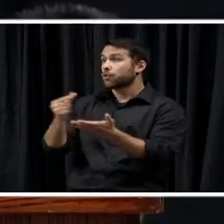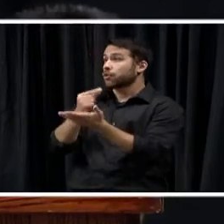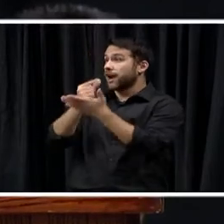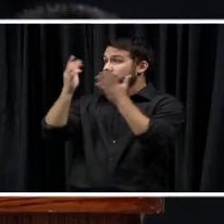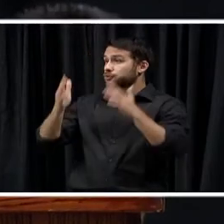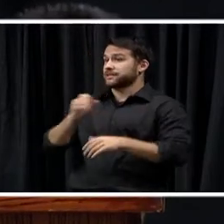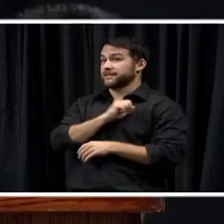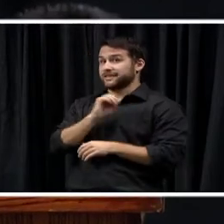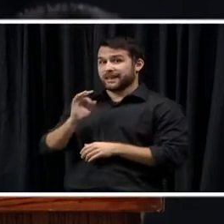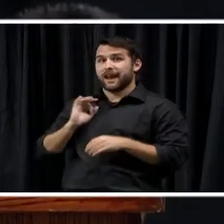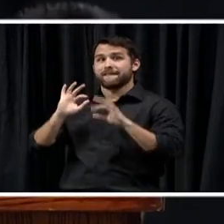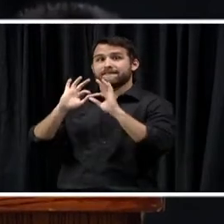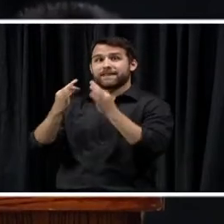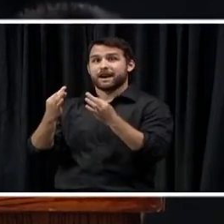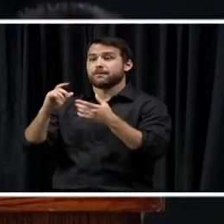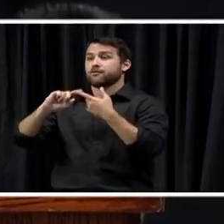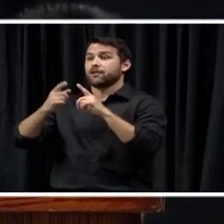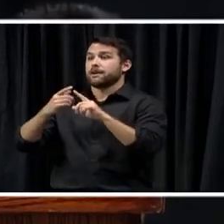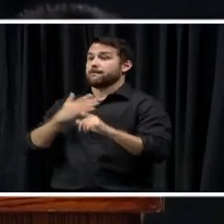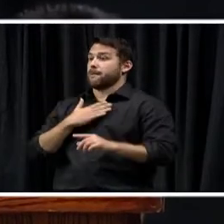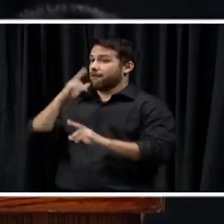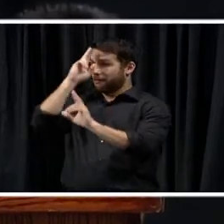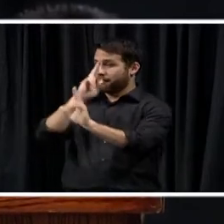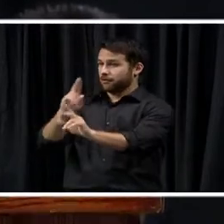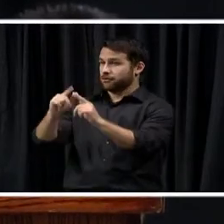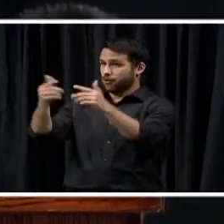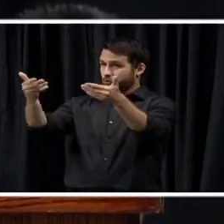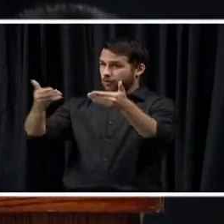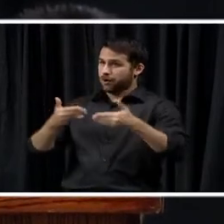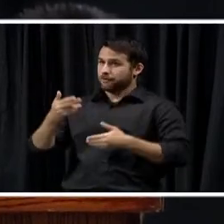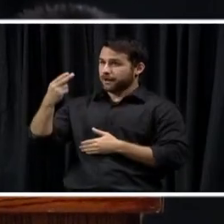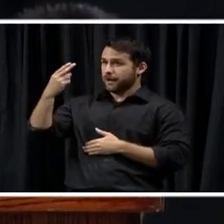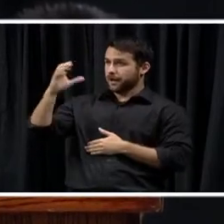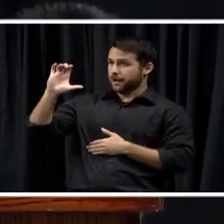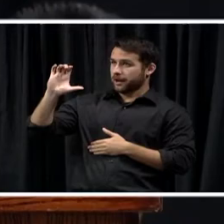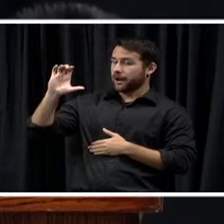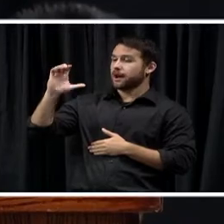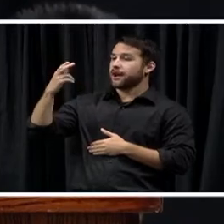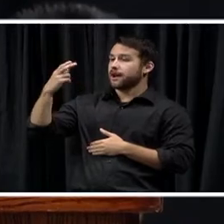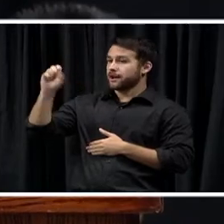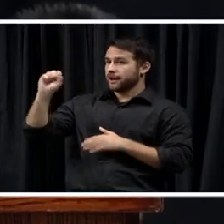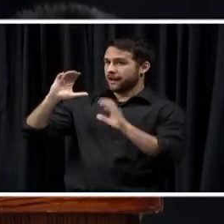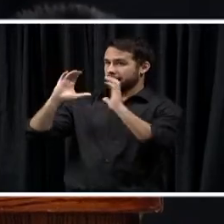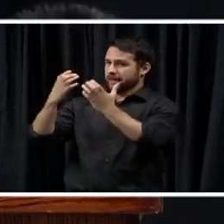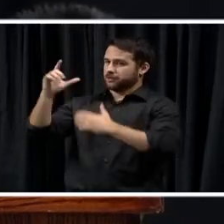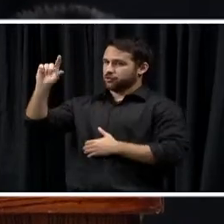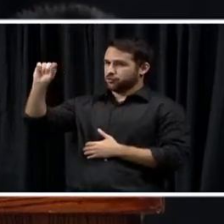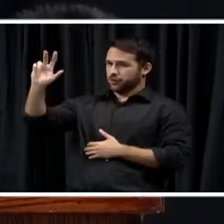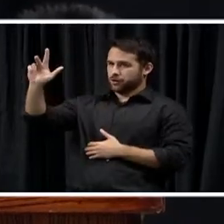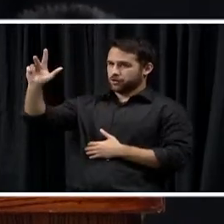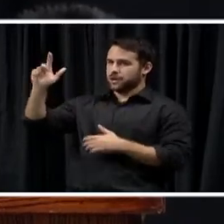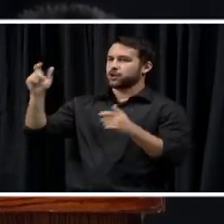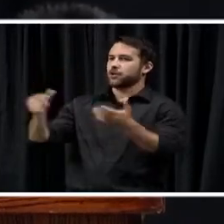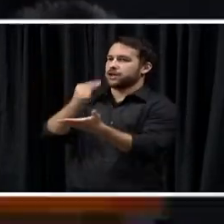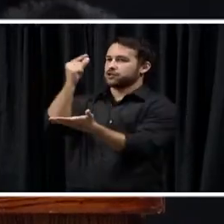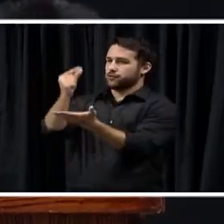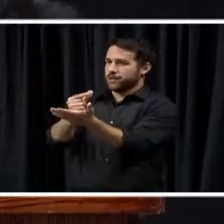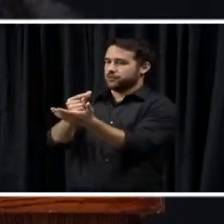and friends, it is my honor to welcome you to Henry Clay's Class of 2023 graduation.